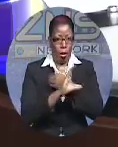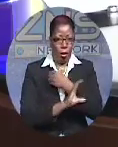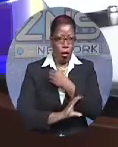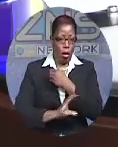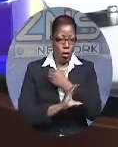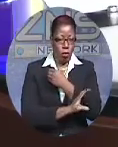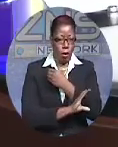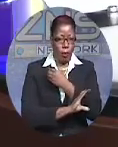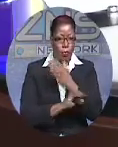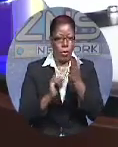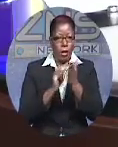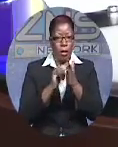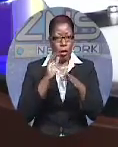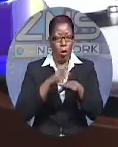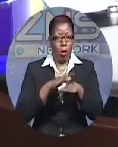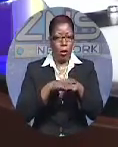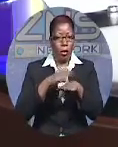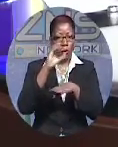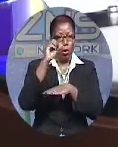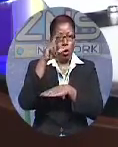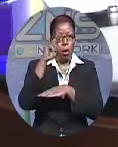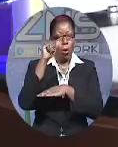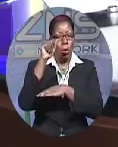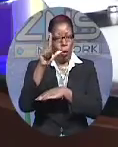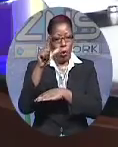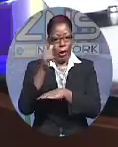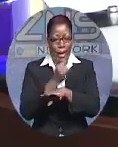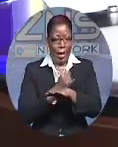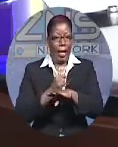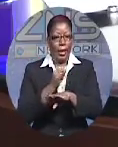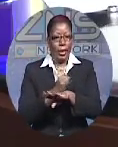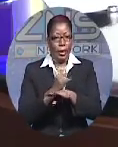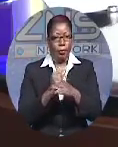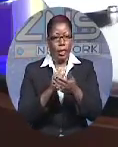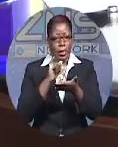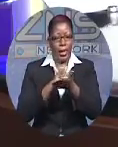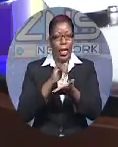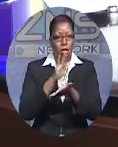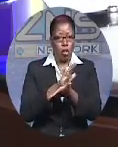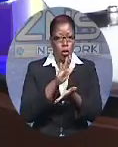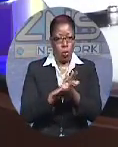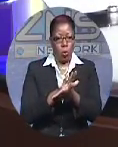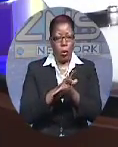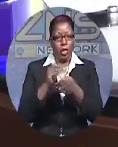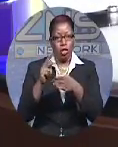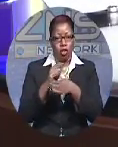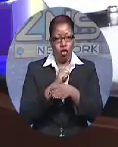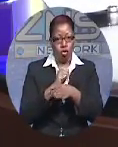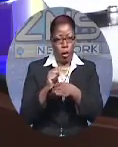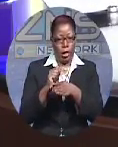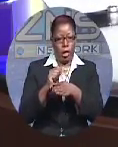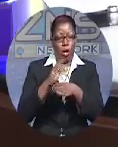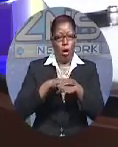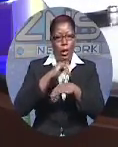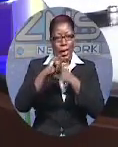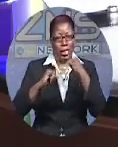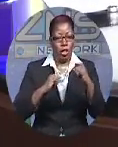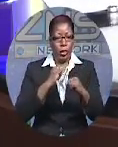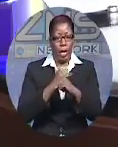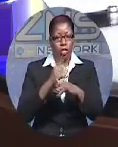is located on the former Coral Island. As Cyan Thompson tells us, the academy will base its training on international industry